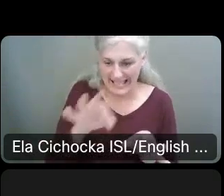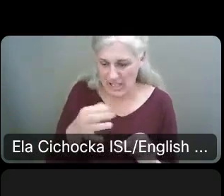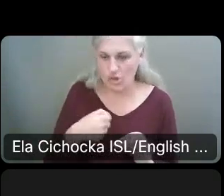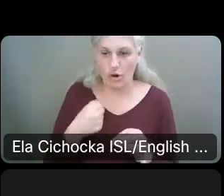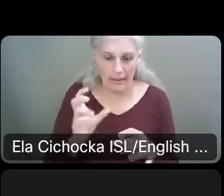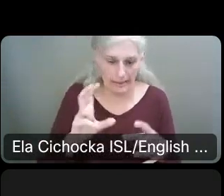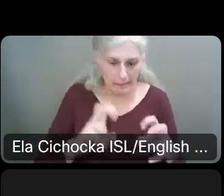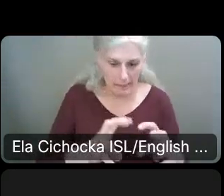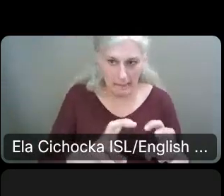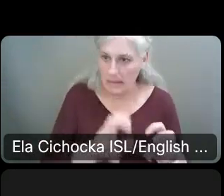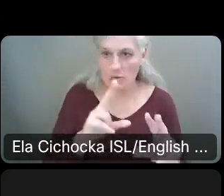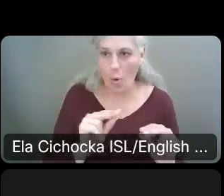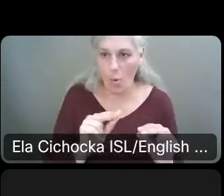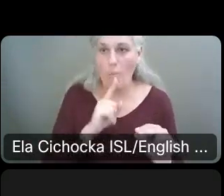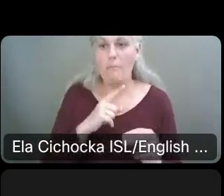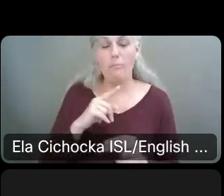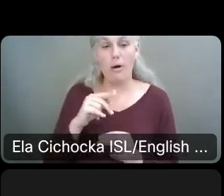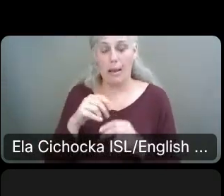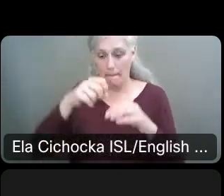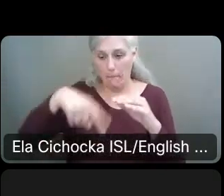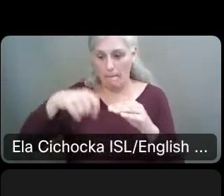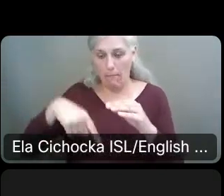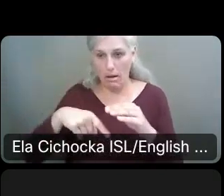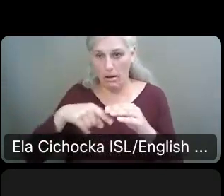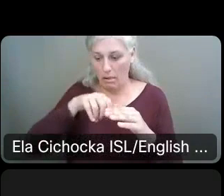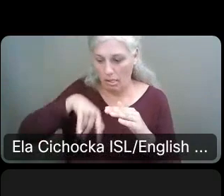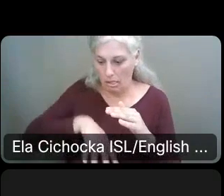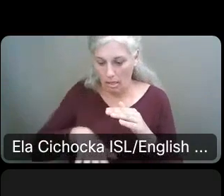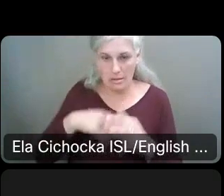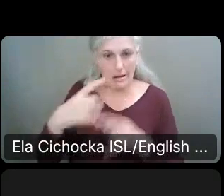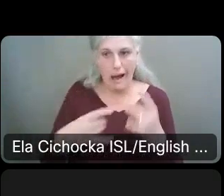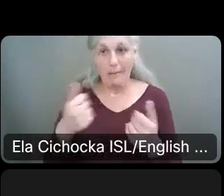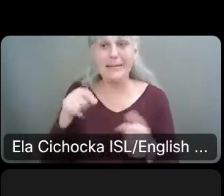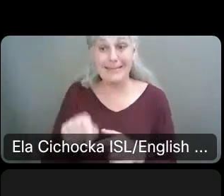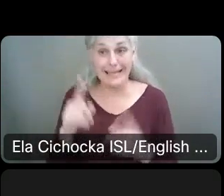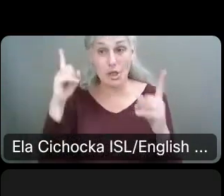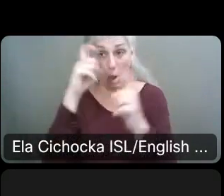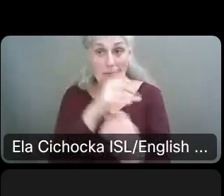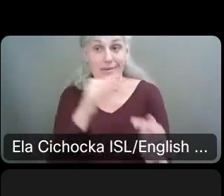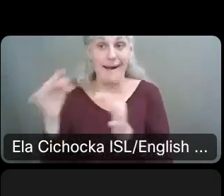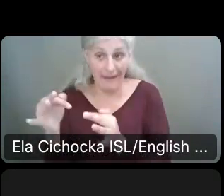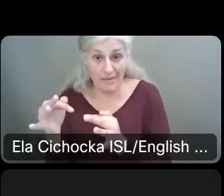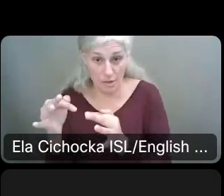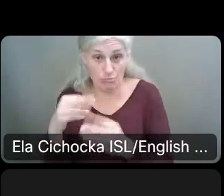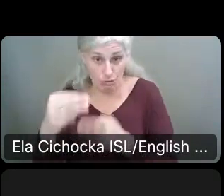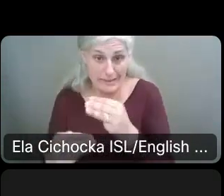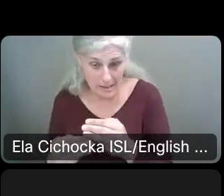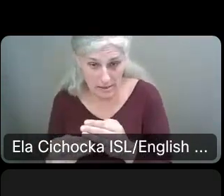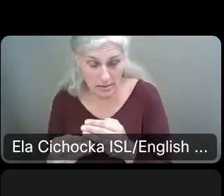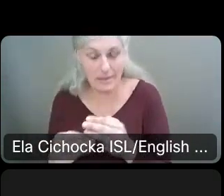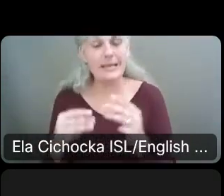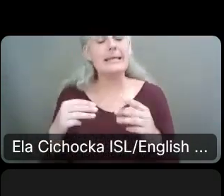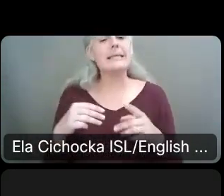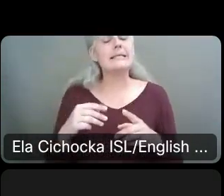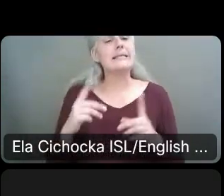stapling itself, but the leak has happened anyway, which is a recognized complication. The difficulty can be